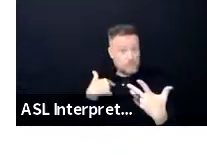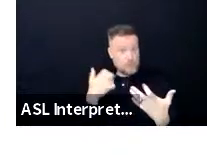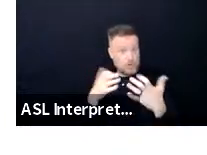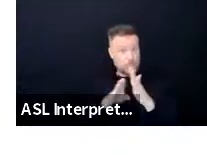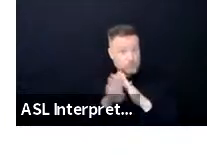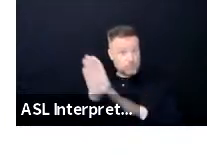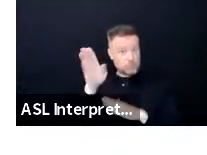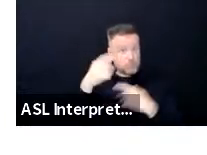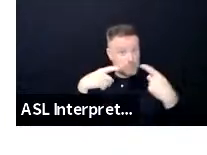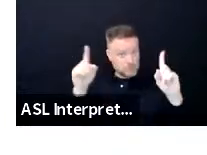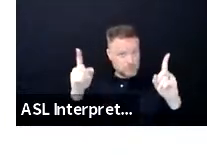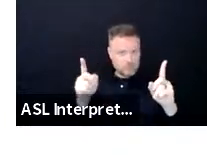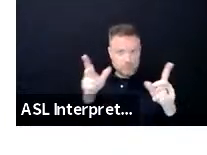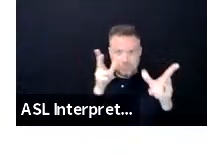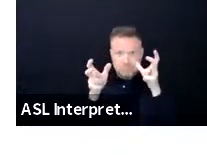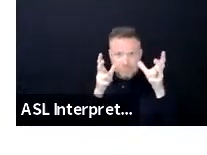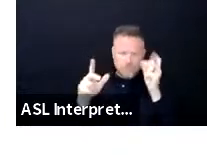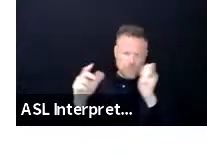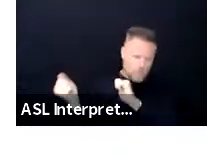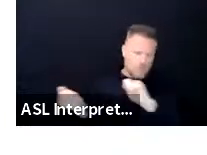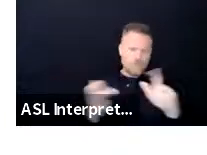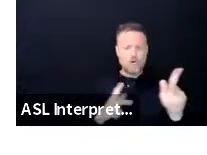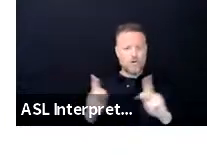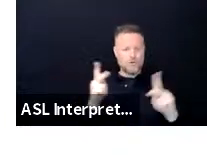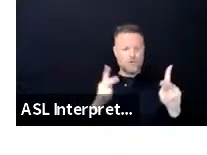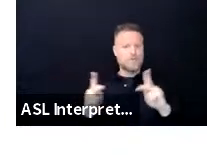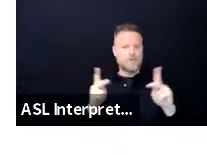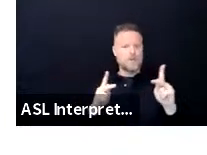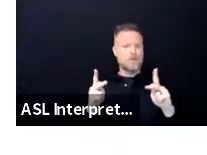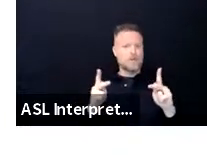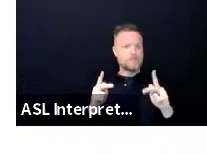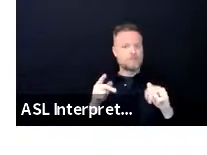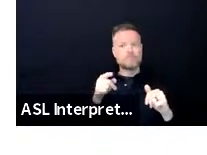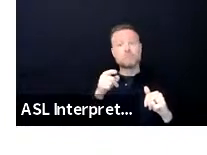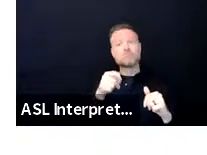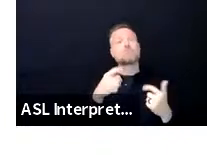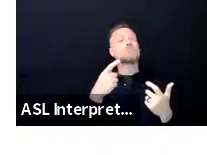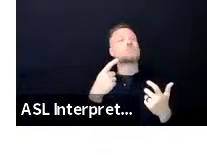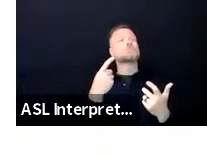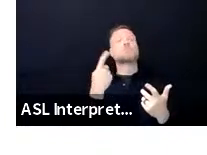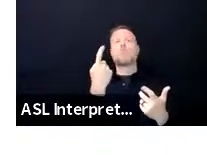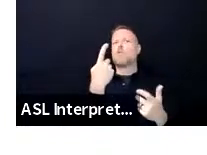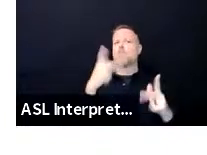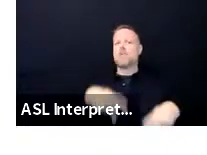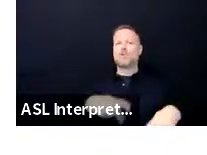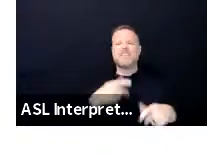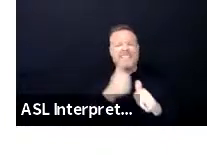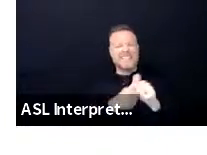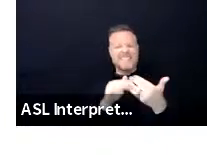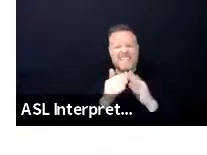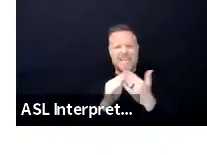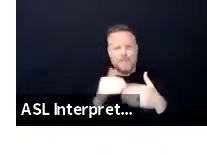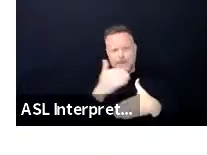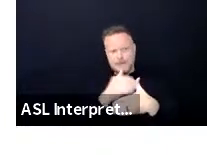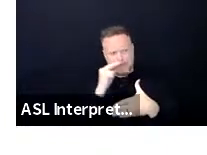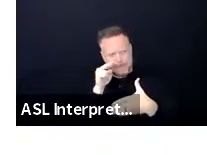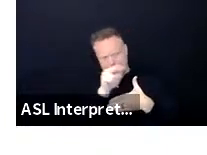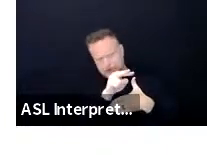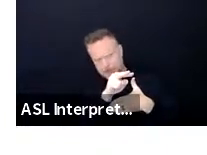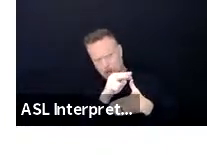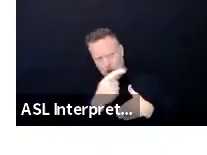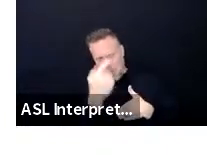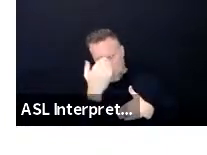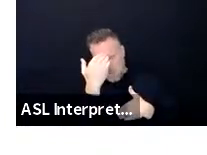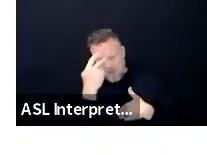I guarantee you every neighborhood has a person who looks out the window and sees everything. That's the person we want to touch base